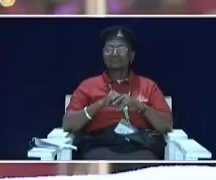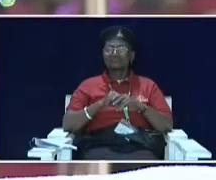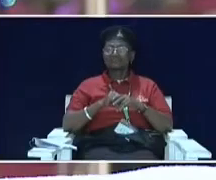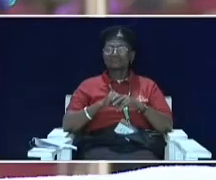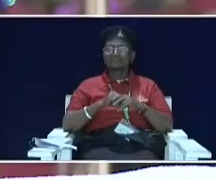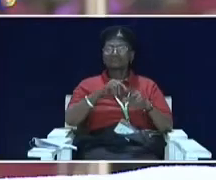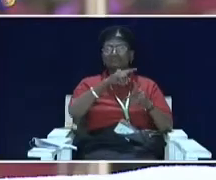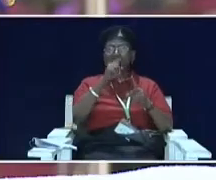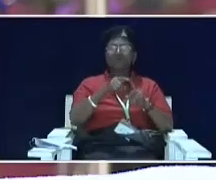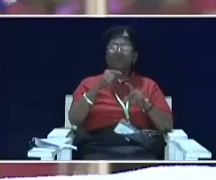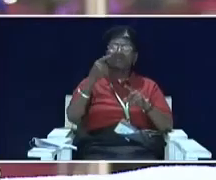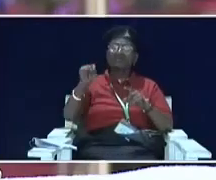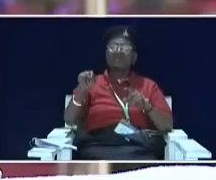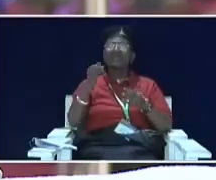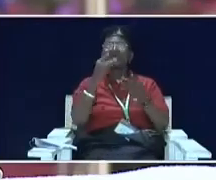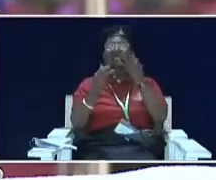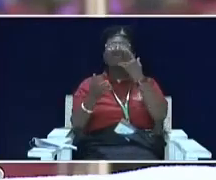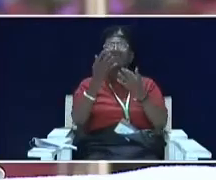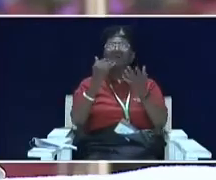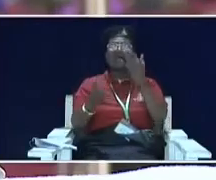When the fire falls,